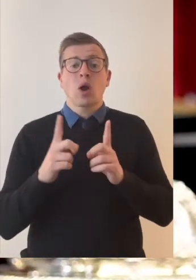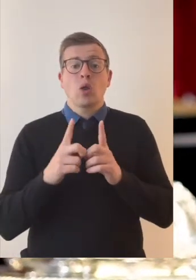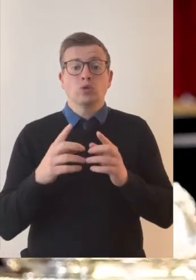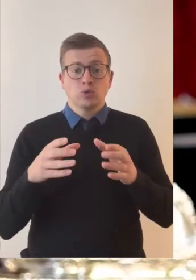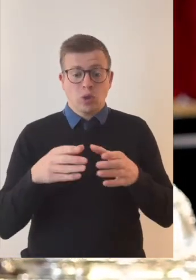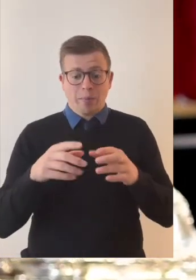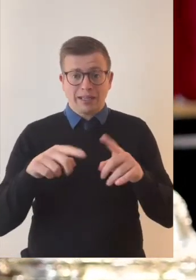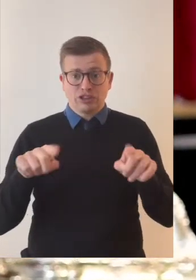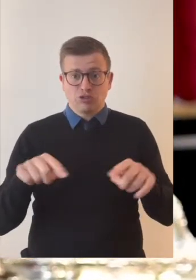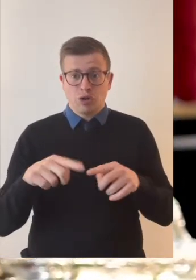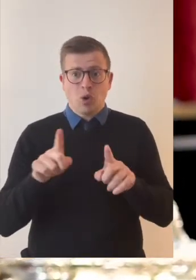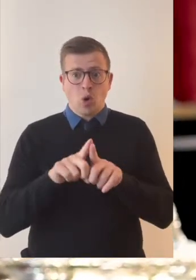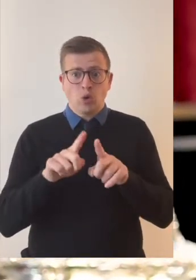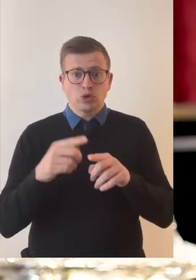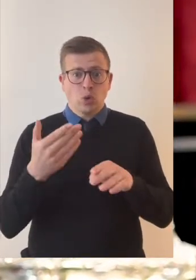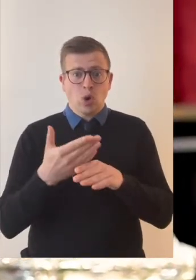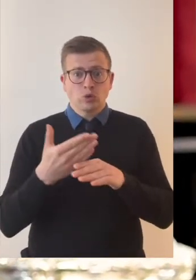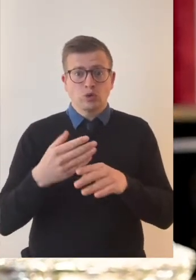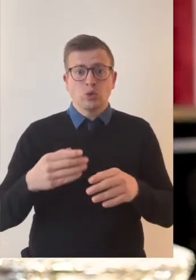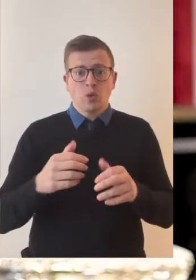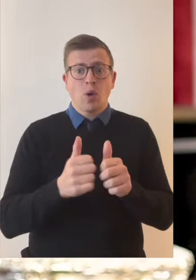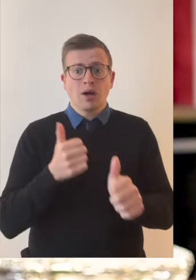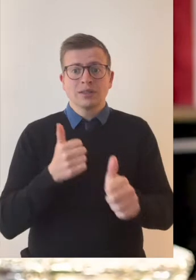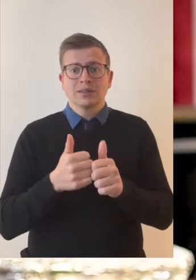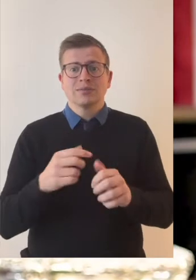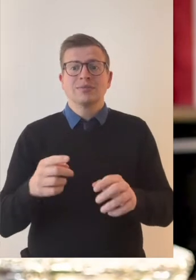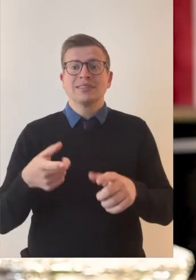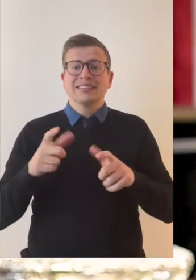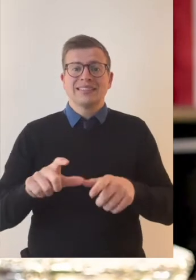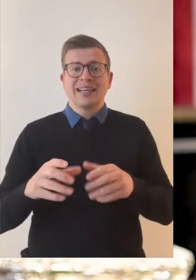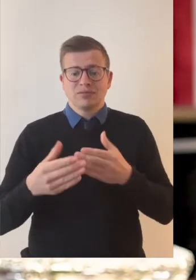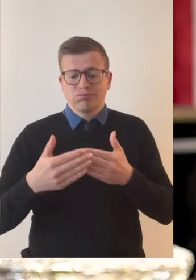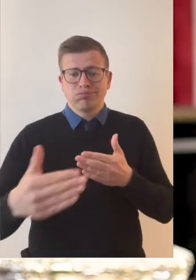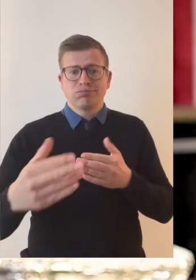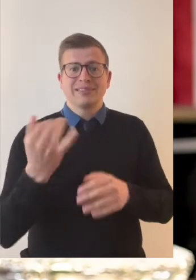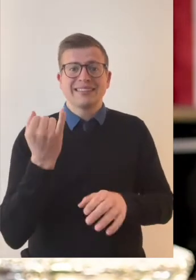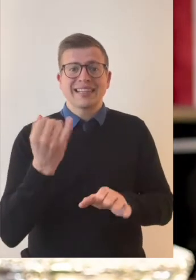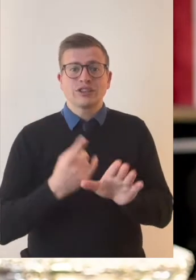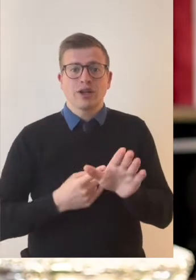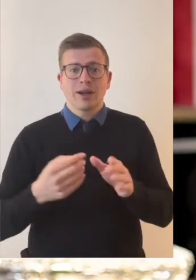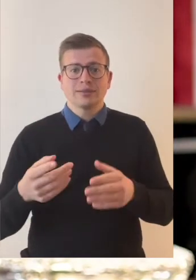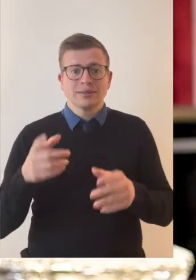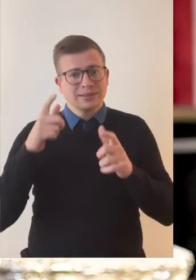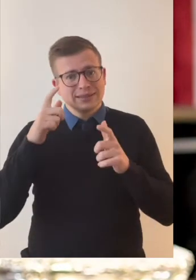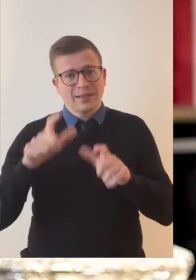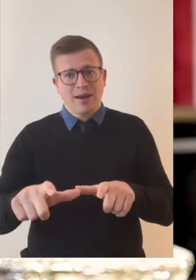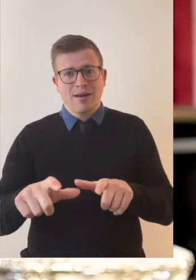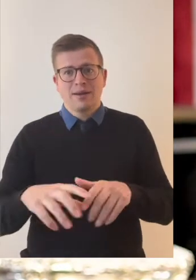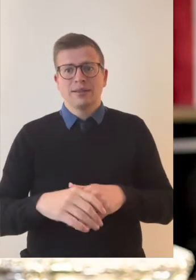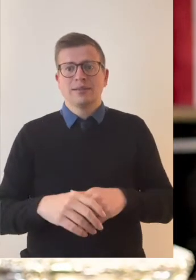which was close to the band room and also close to the works. And I stayed with her for 6 years.